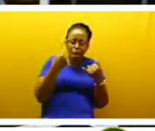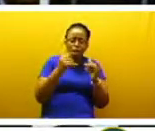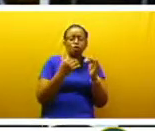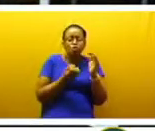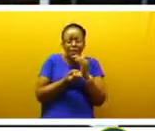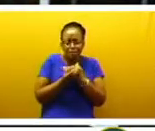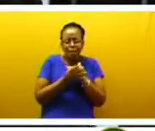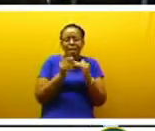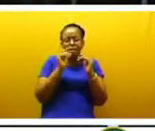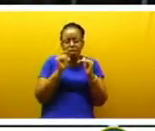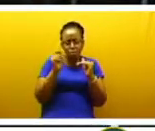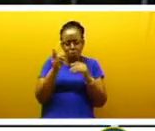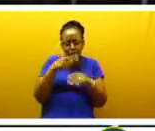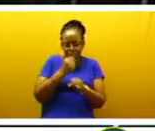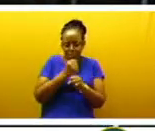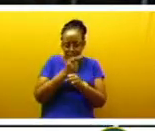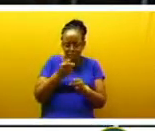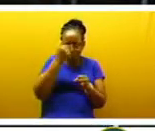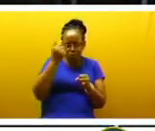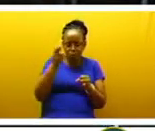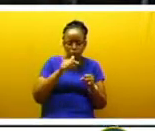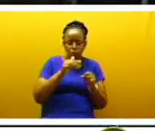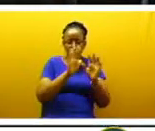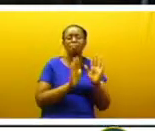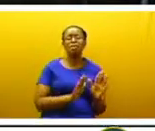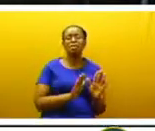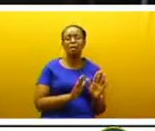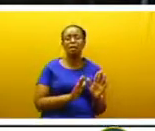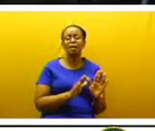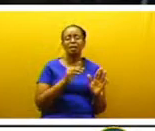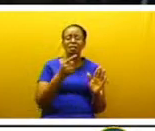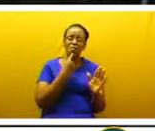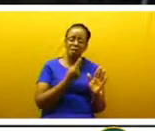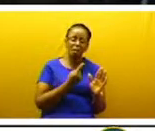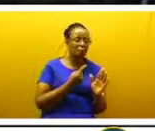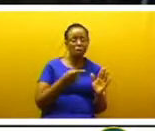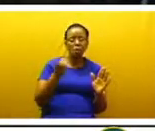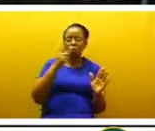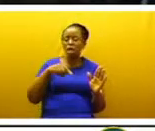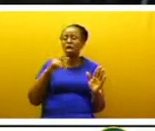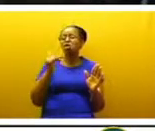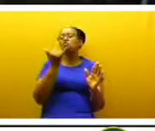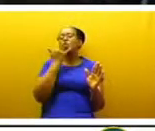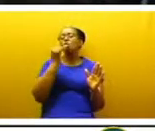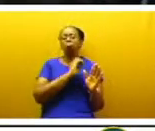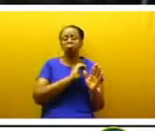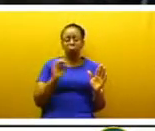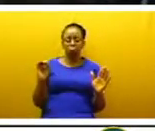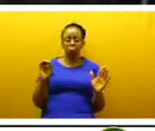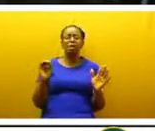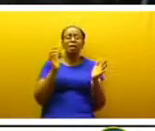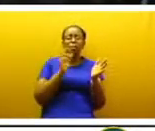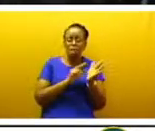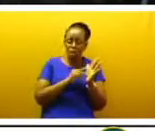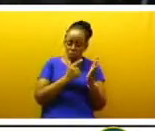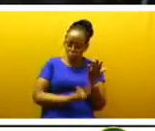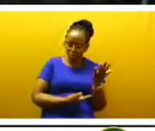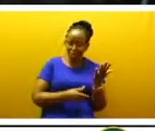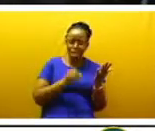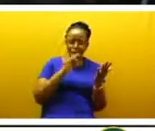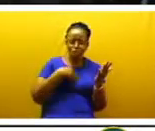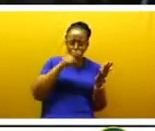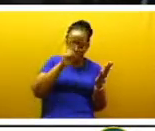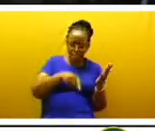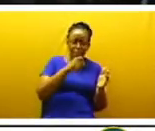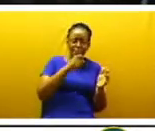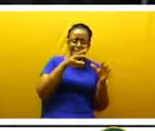says that we are doing anything wrong, because the doctrine of necessity requires that we